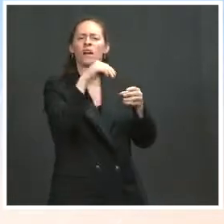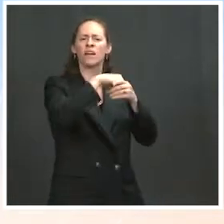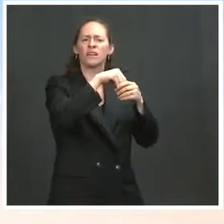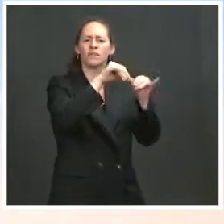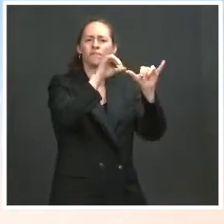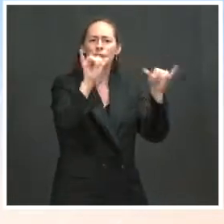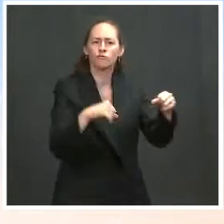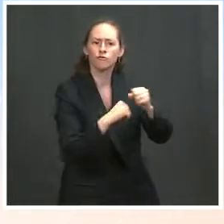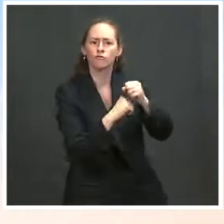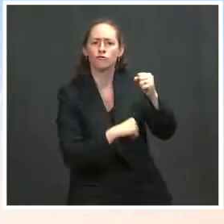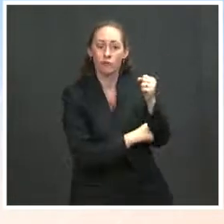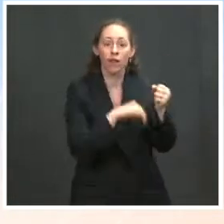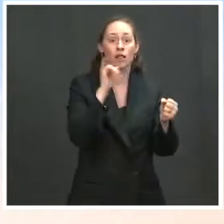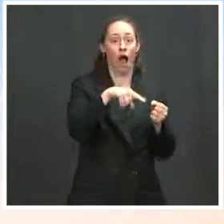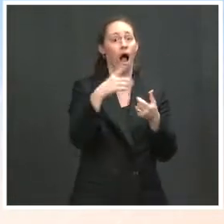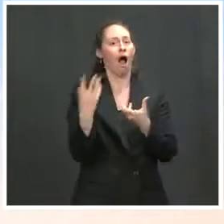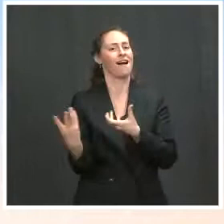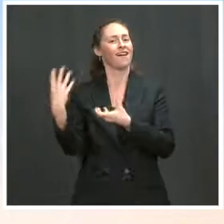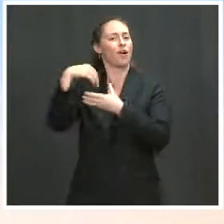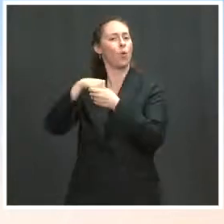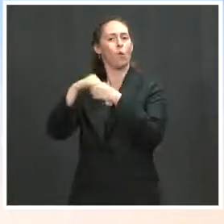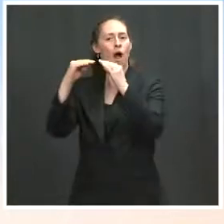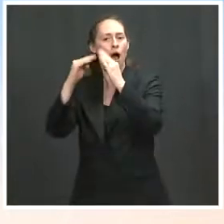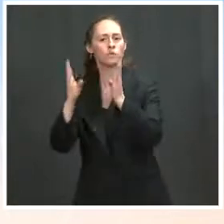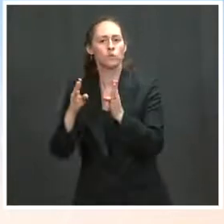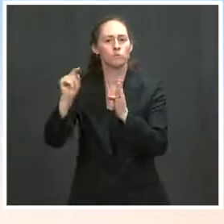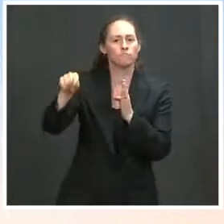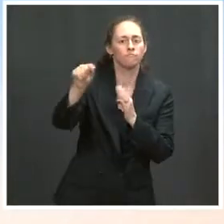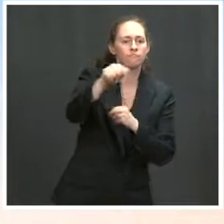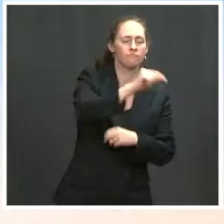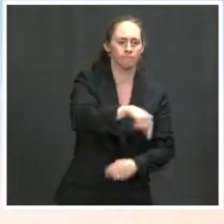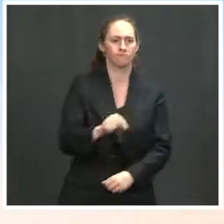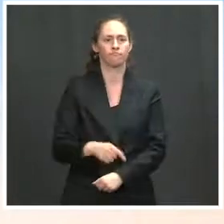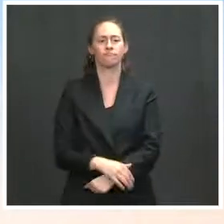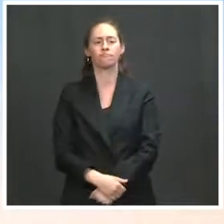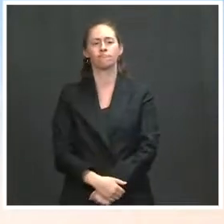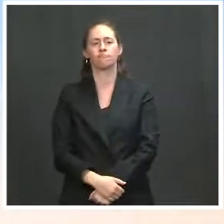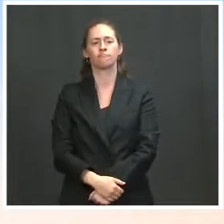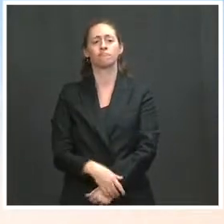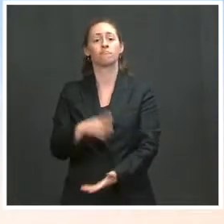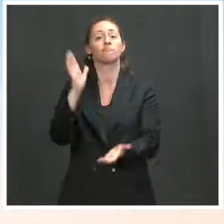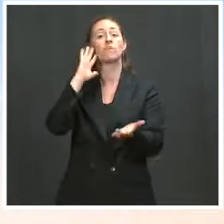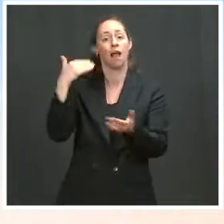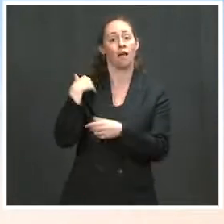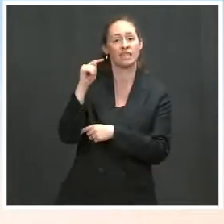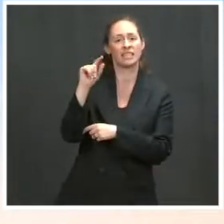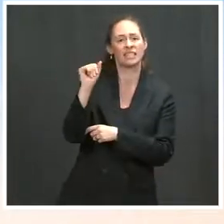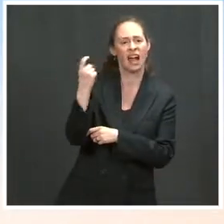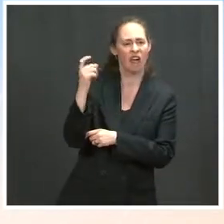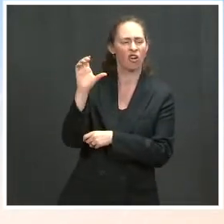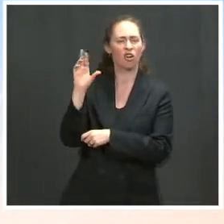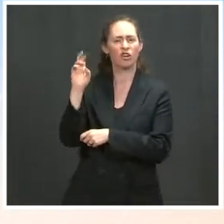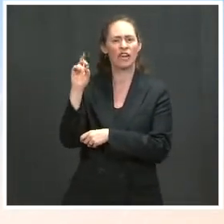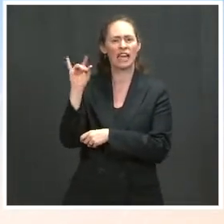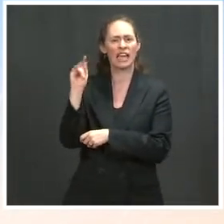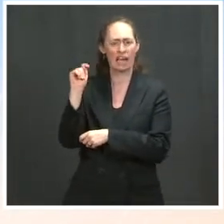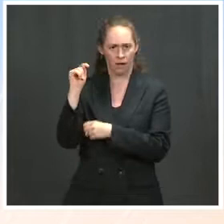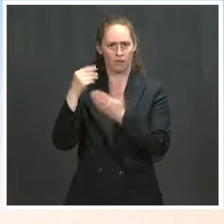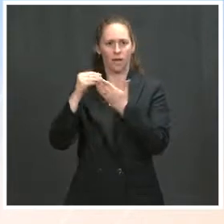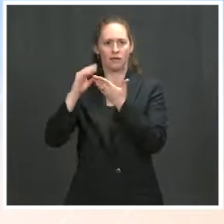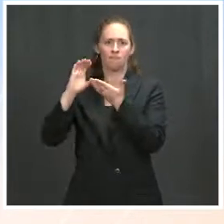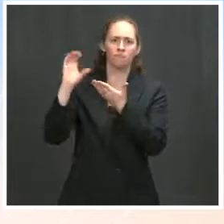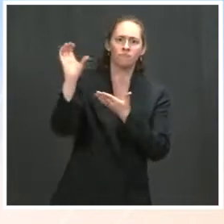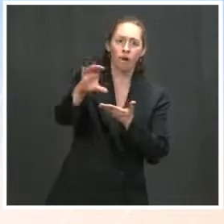with expansion of bipartisan tax credits and incentives to lower barriers to affordable housing in more and